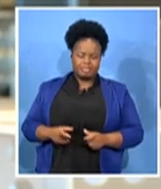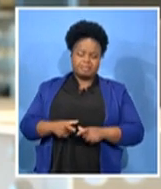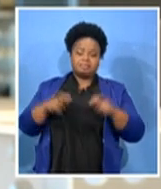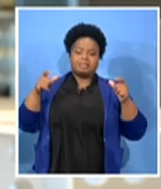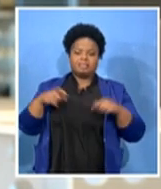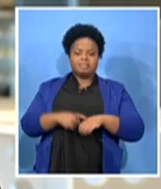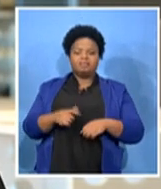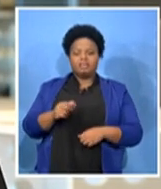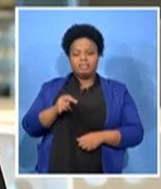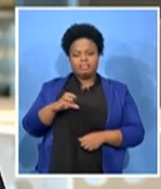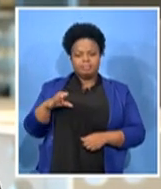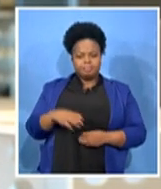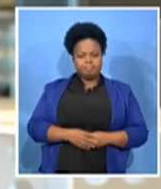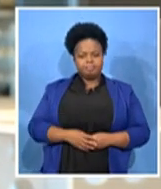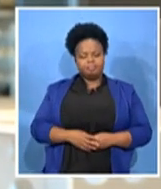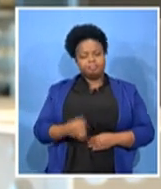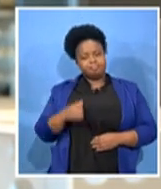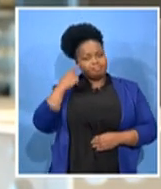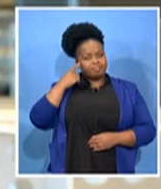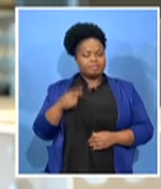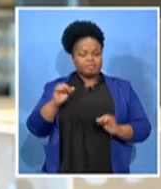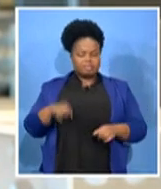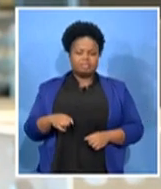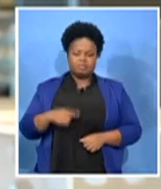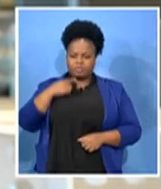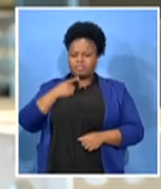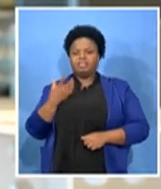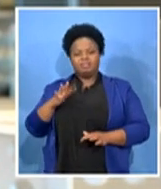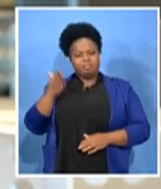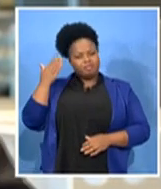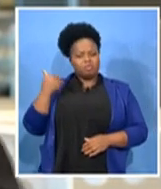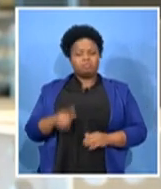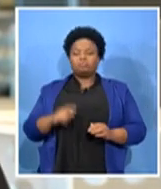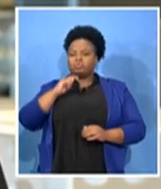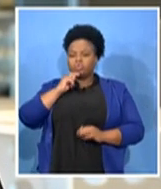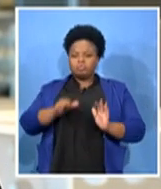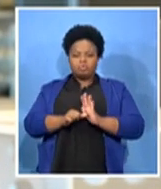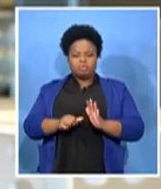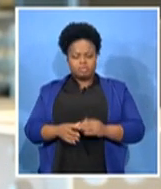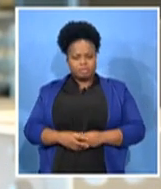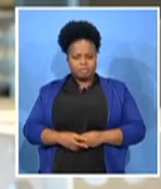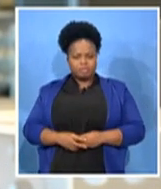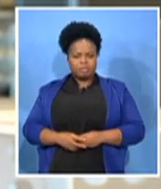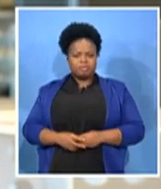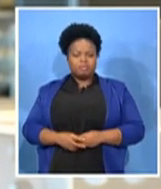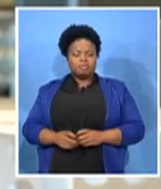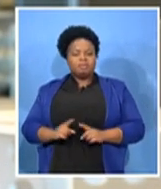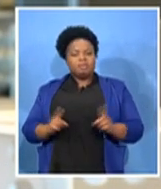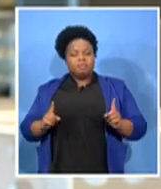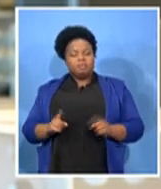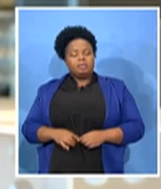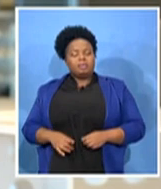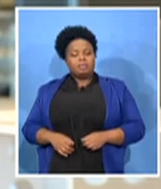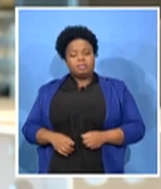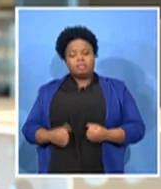we can't stress it enough how important it is. But the key challenge going forward, Aldrin,